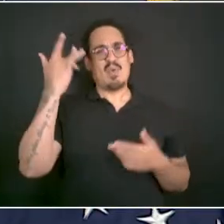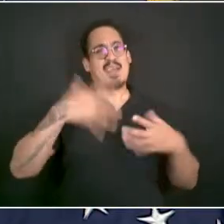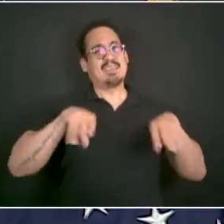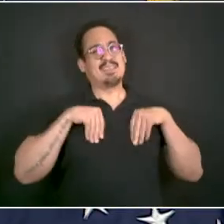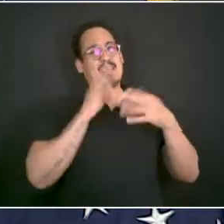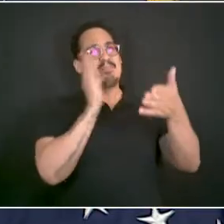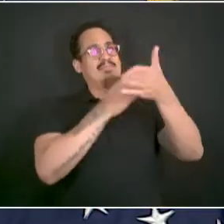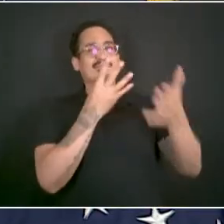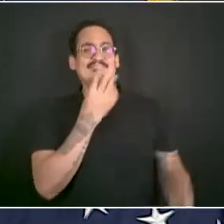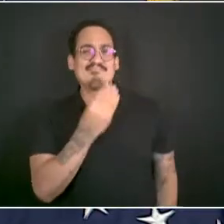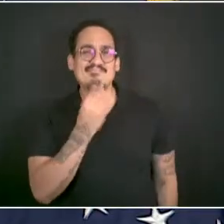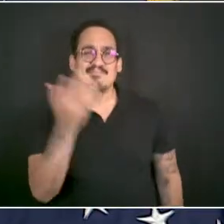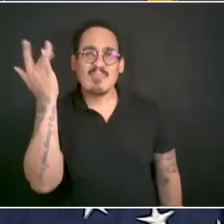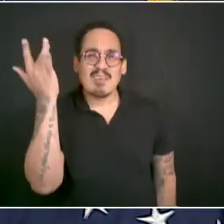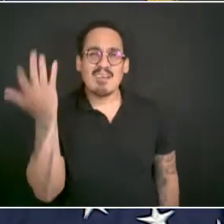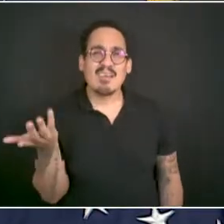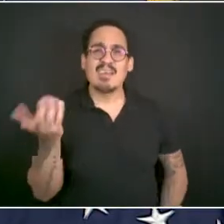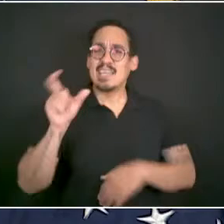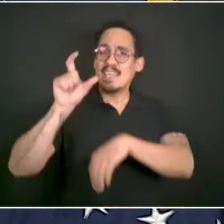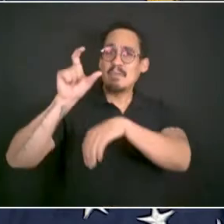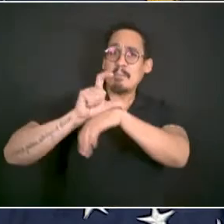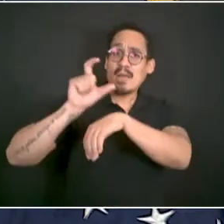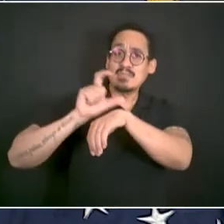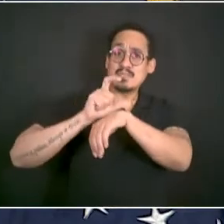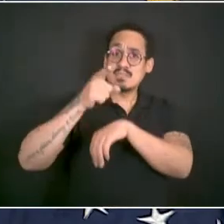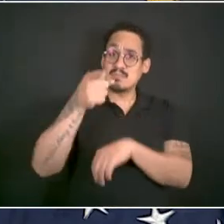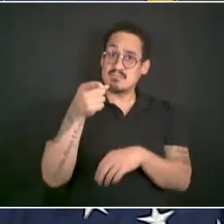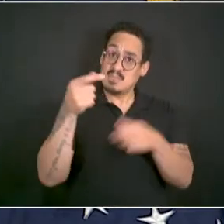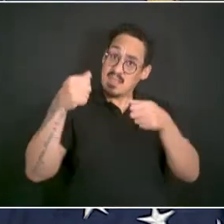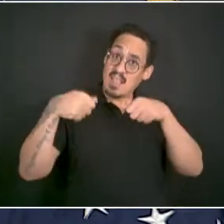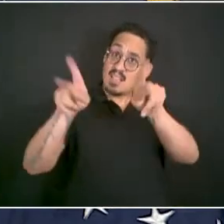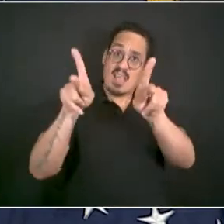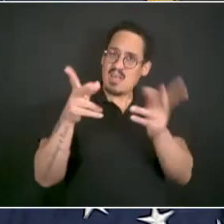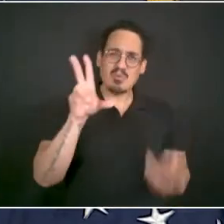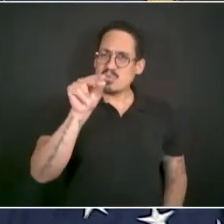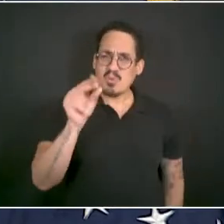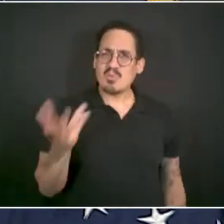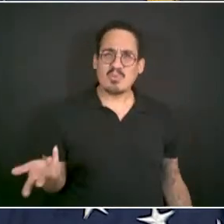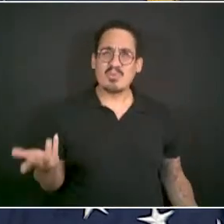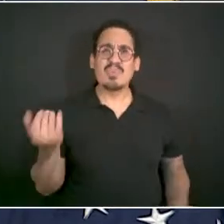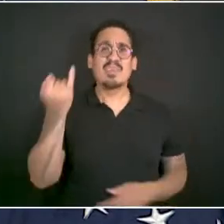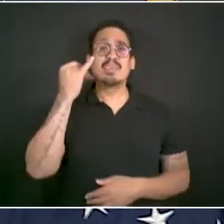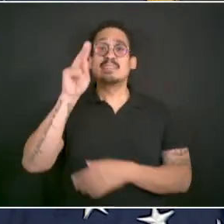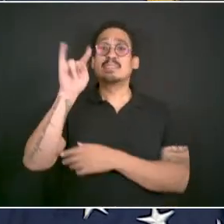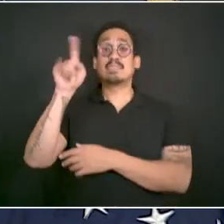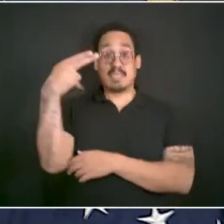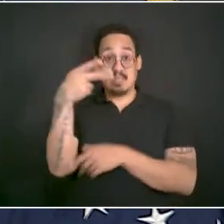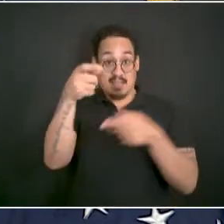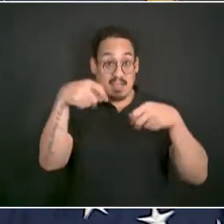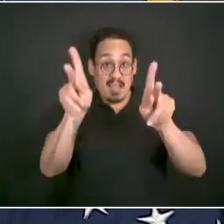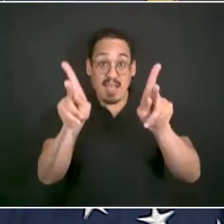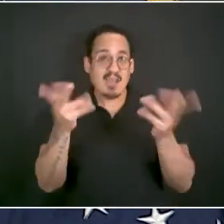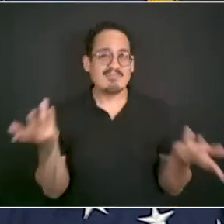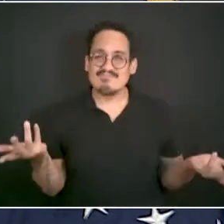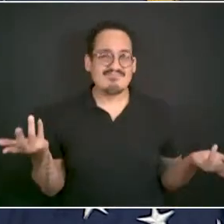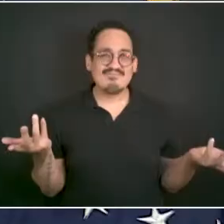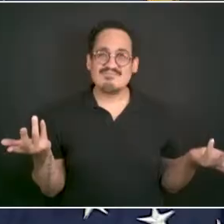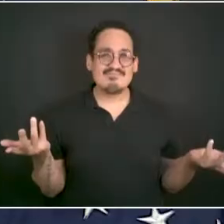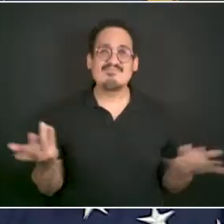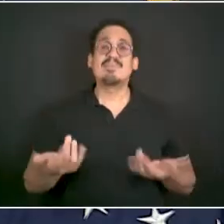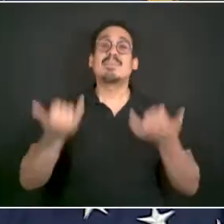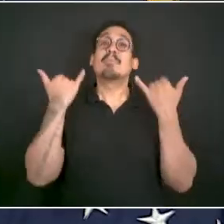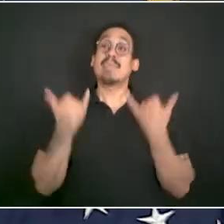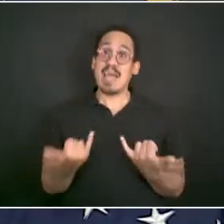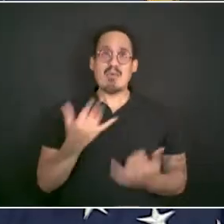mosque. I wouldn't allow them to do it to a Sikh temple. So what you're seeing is that's taking place at places of worship.